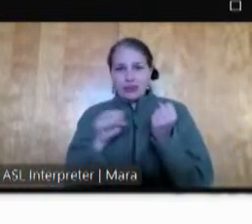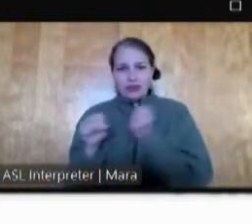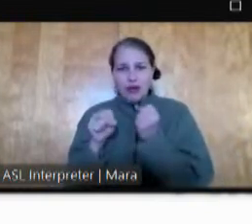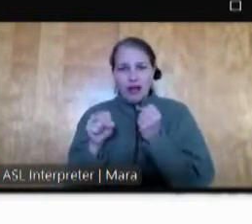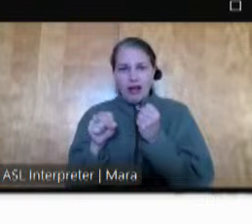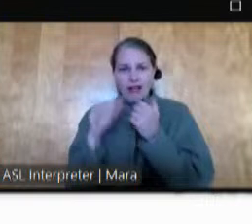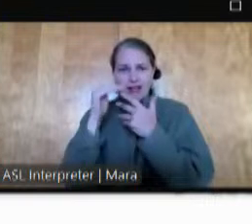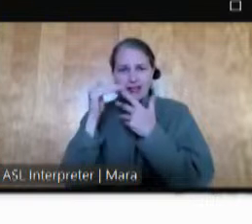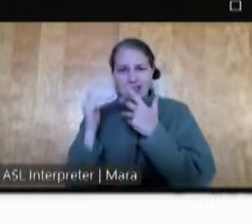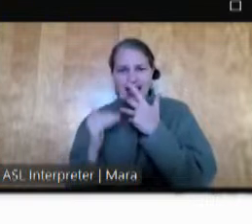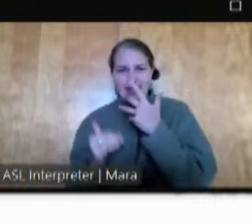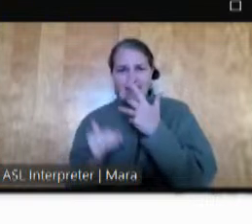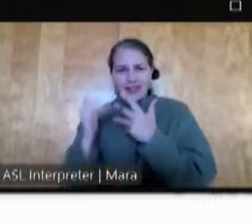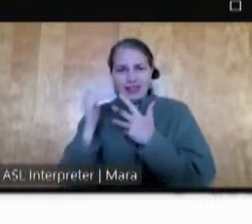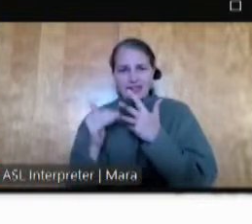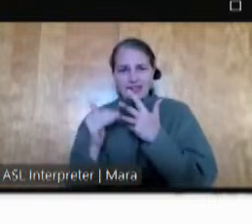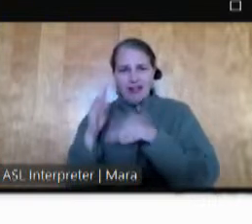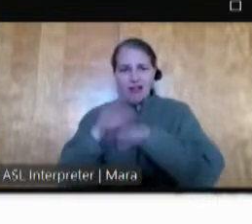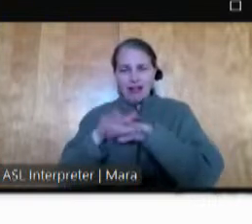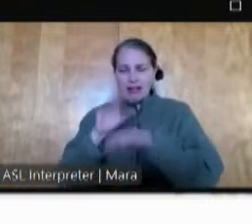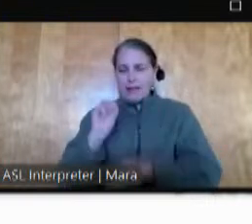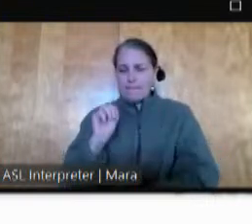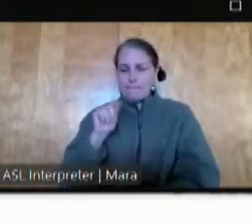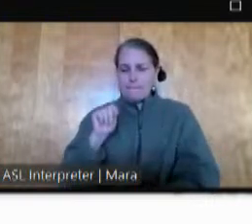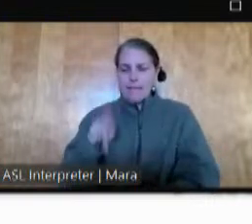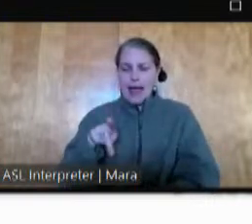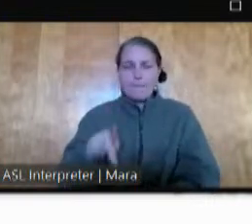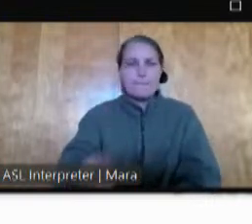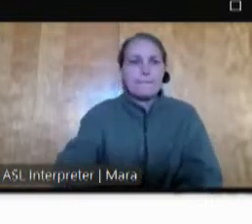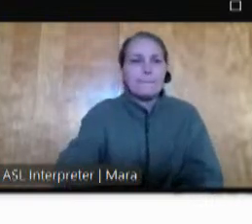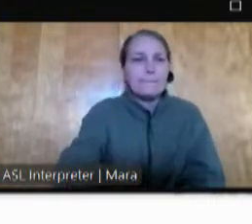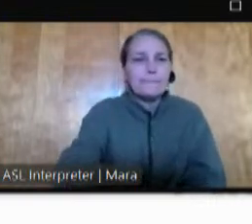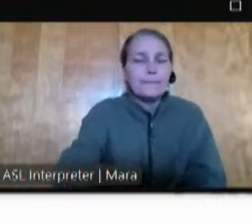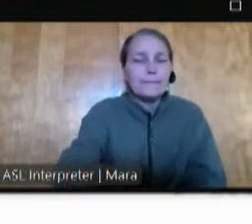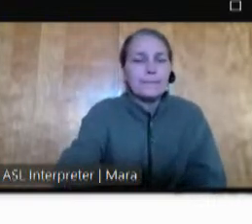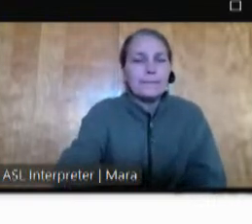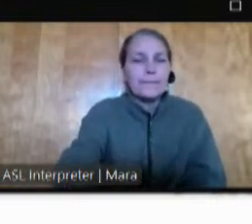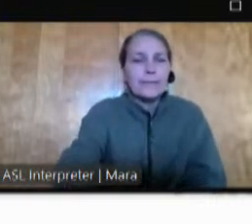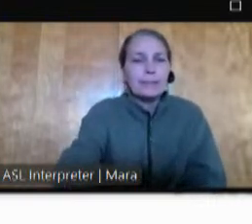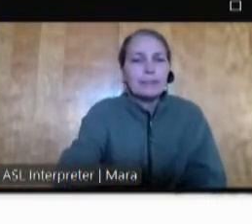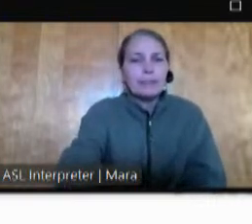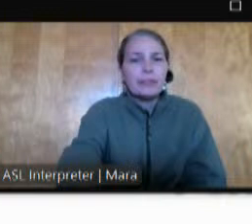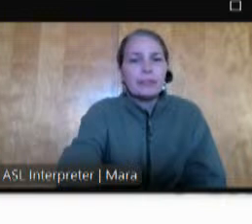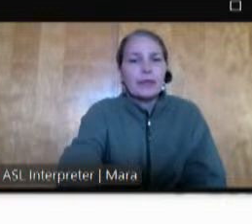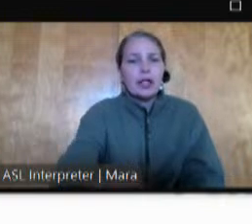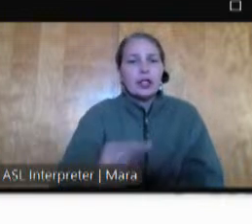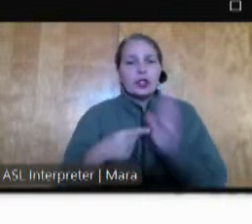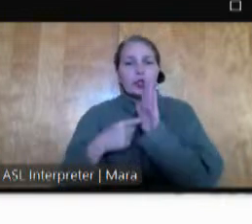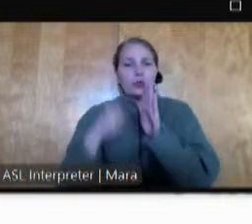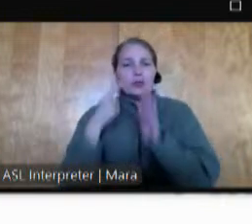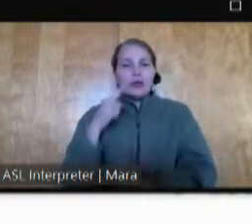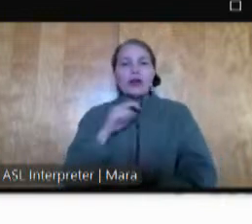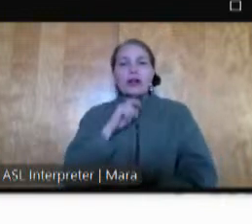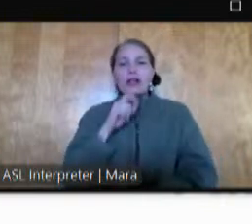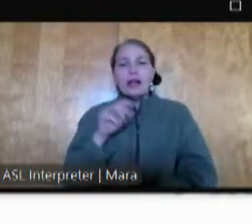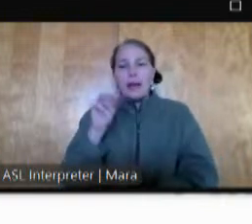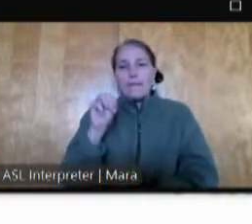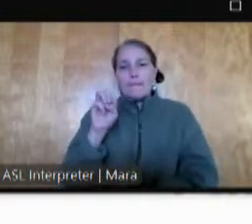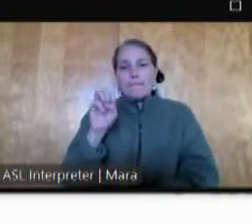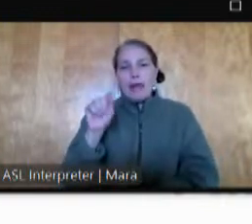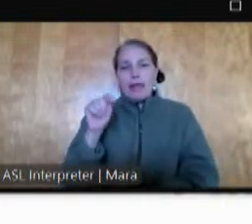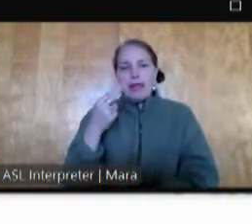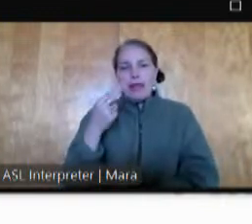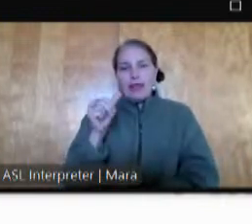map. This is just showing the concentrations for methane. Methane is not an air